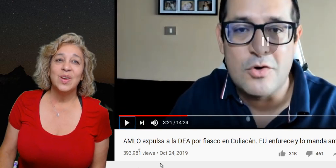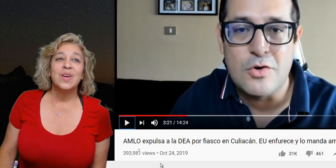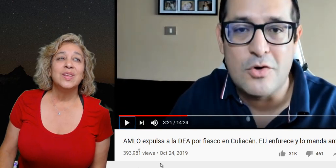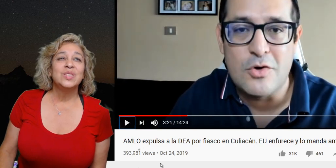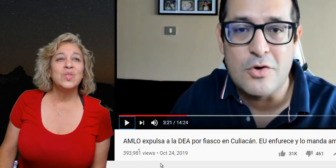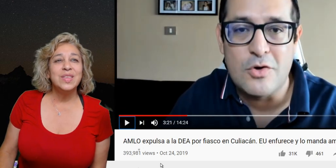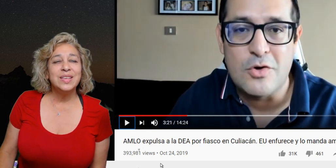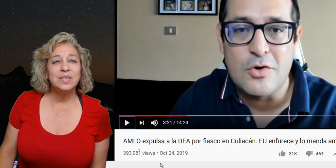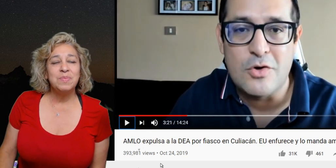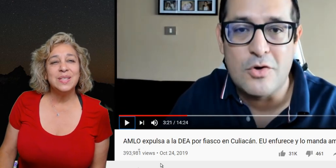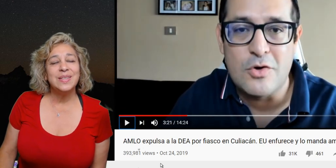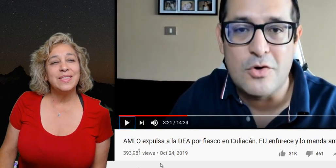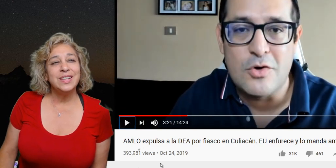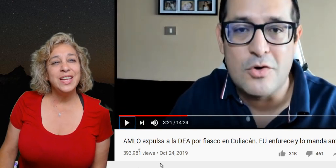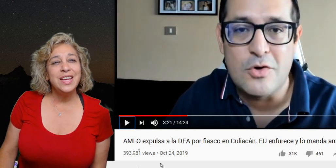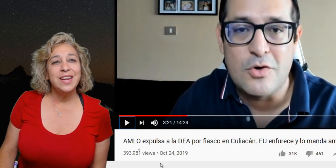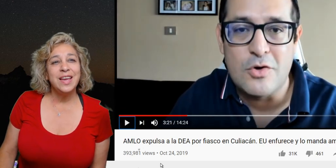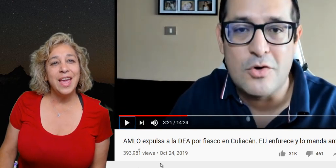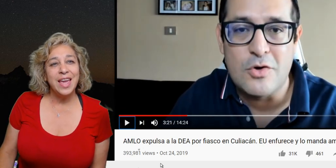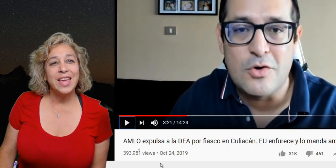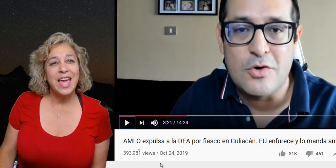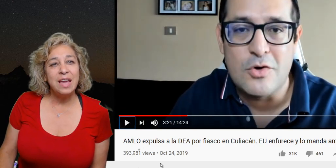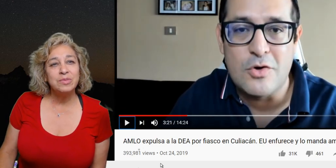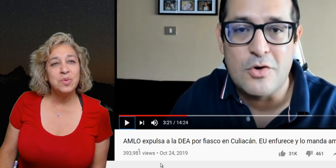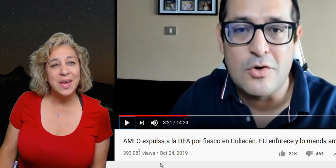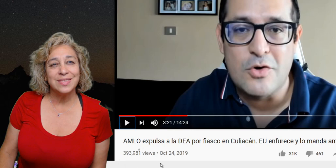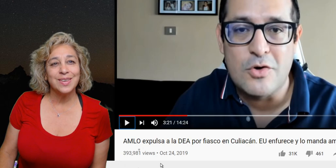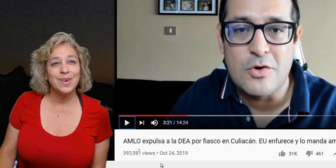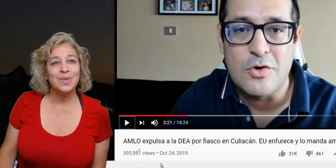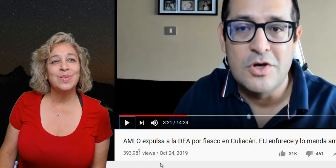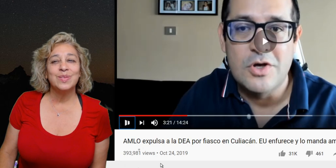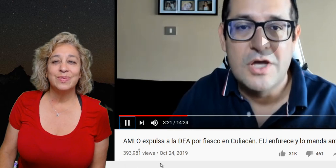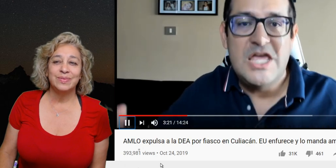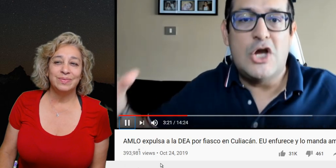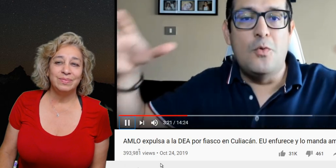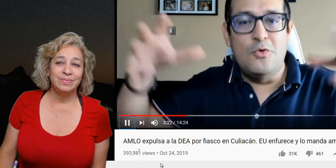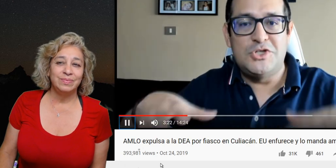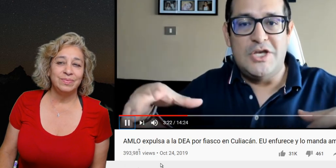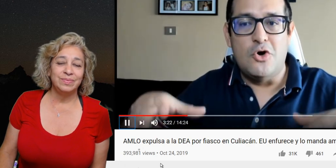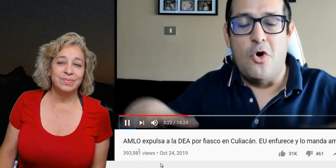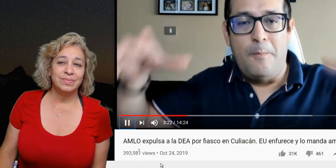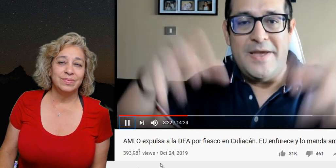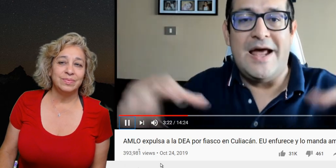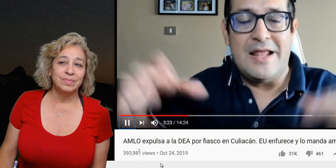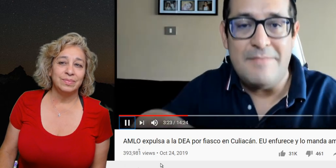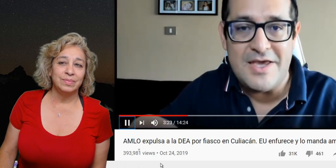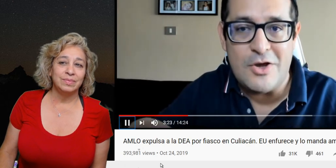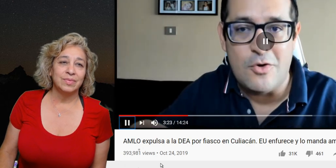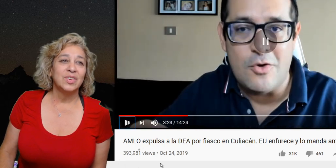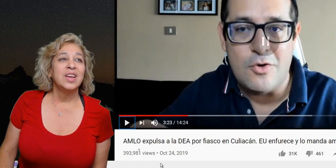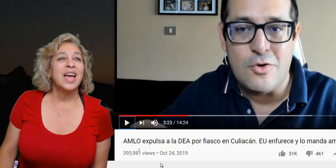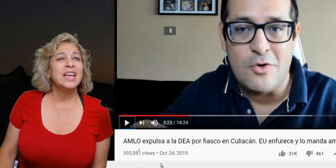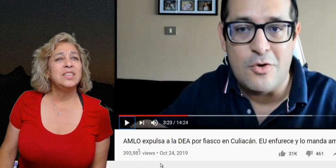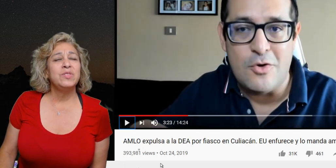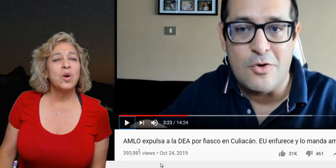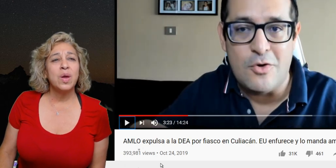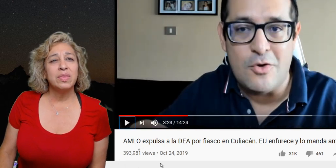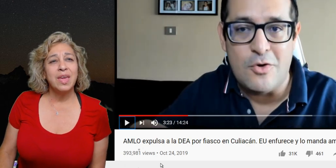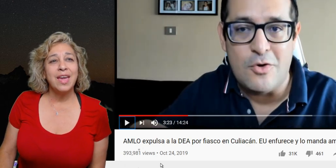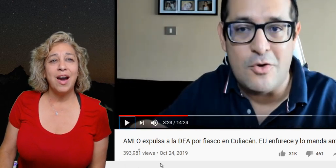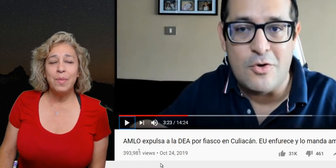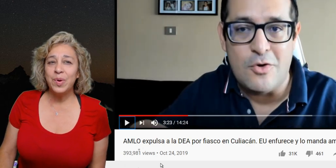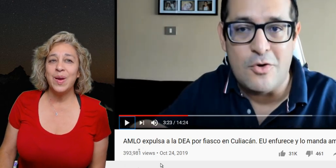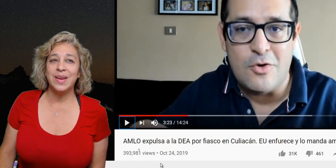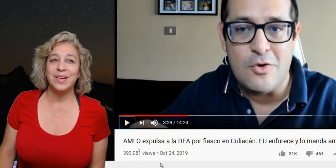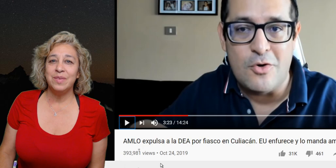México. So this means that the DEA came to Mexico y como si operara en México, as if though